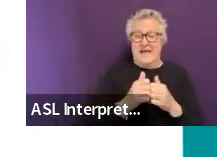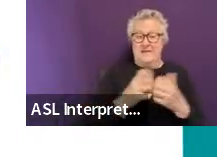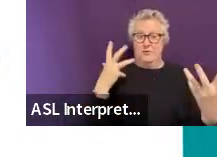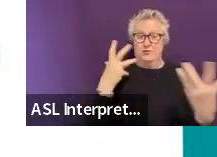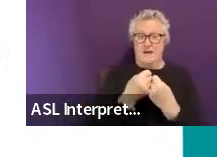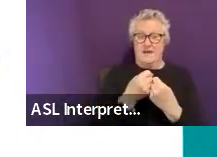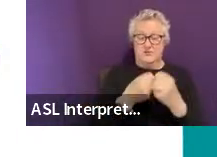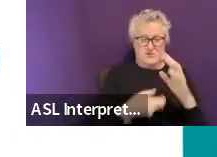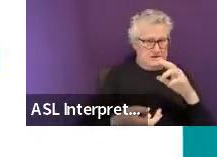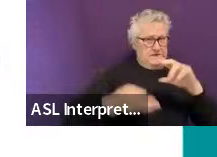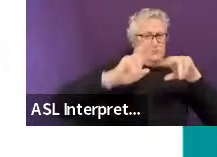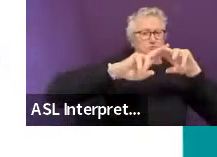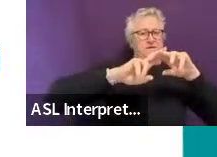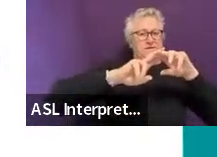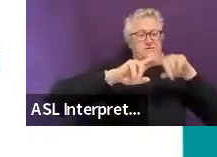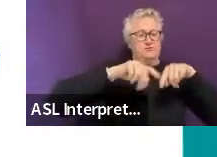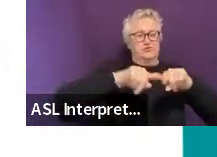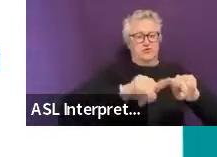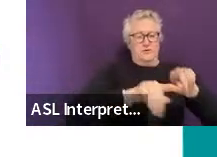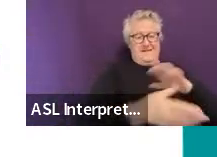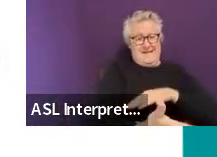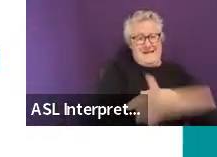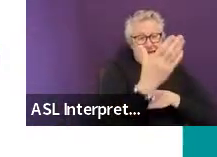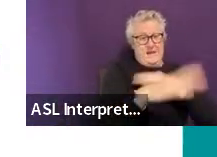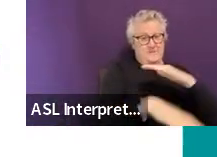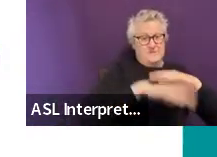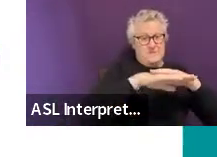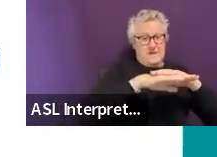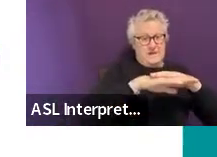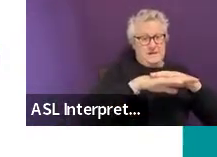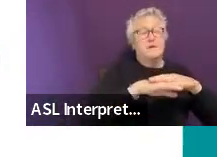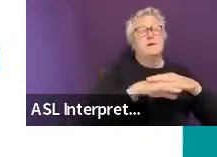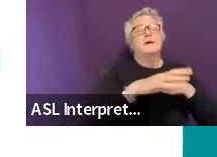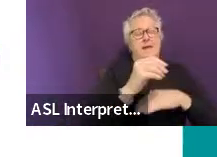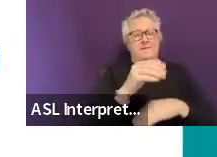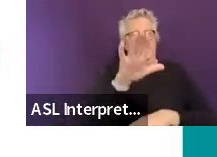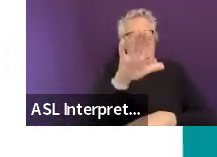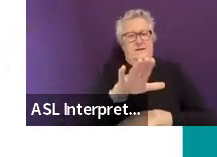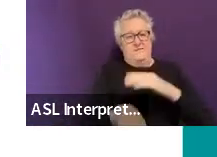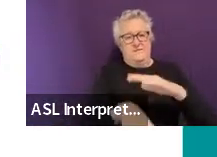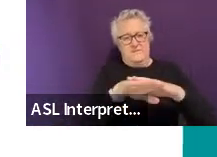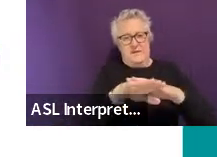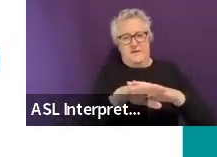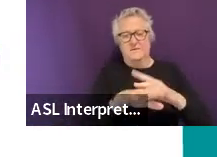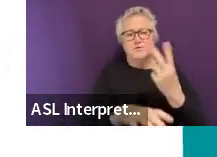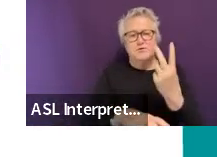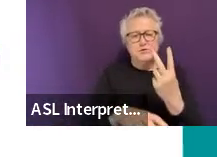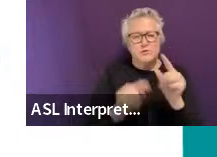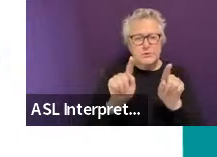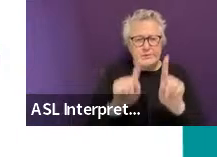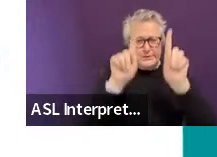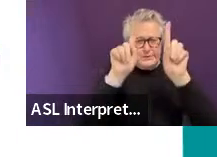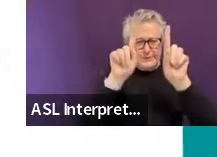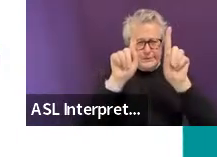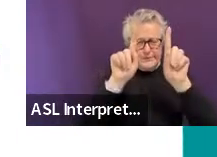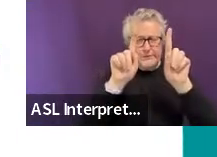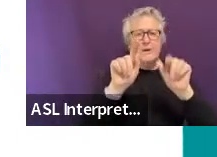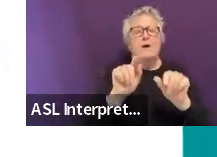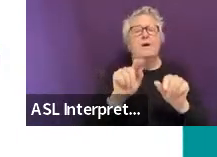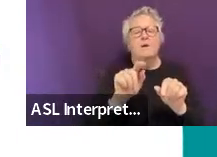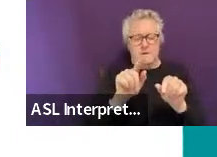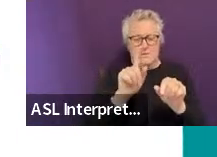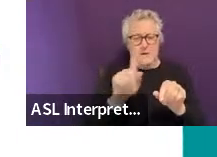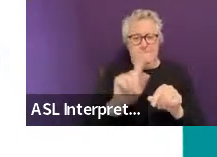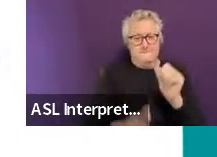period. So you see kind of the little AM spike and the PM spike there, where there's kind of the two little bumps in those are when the majority of the crashes and